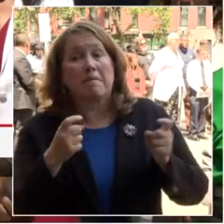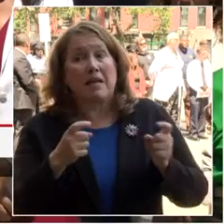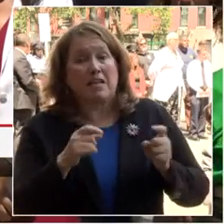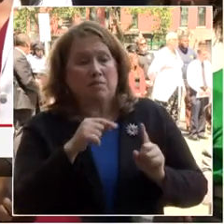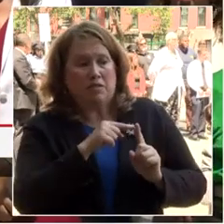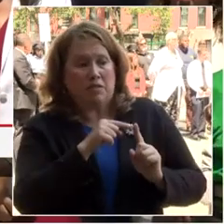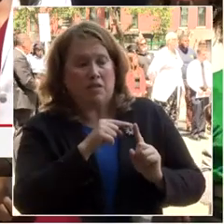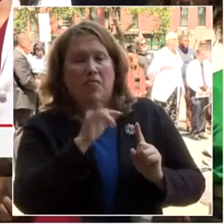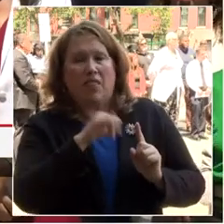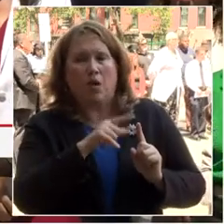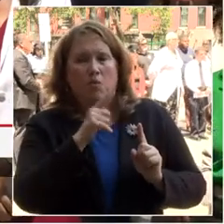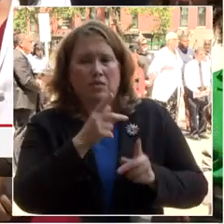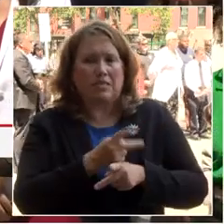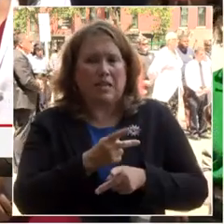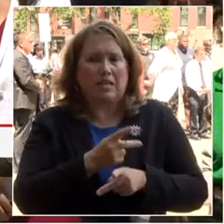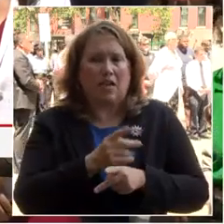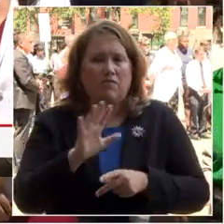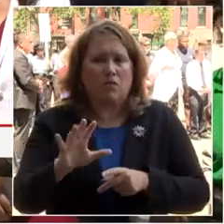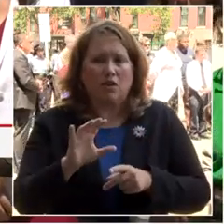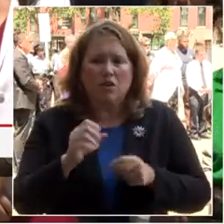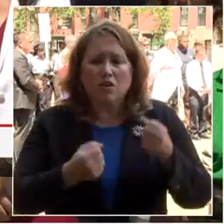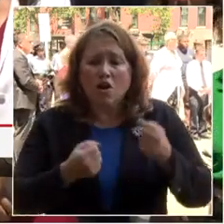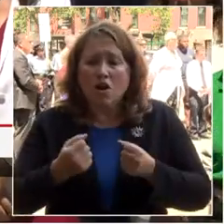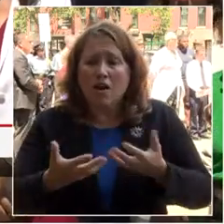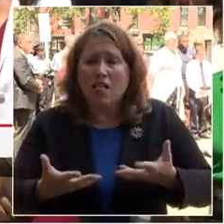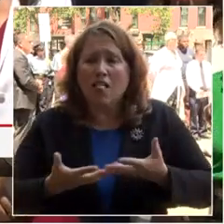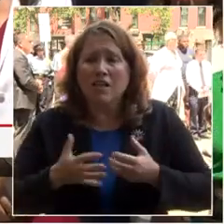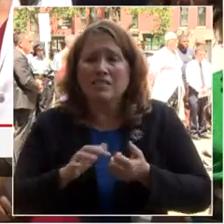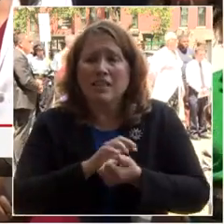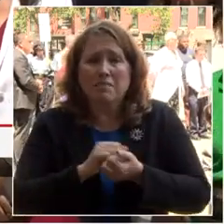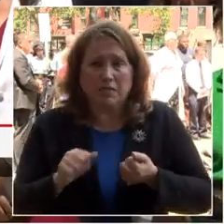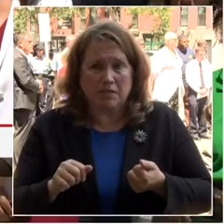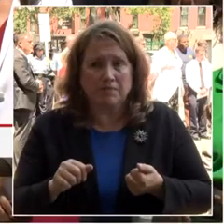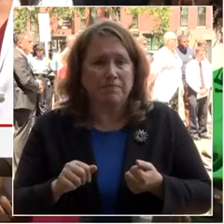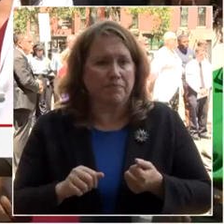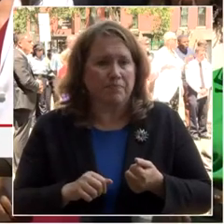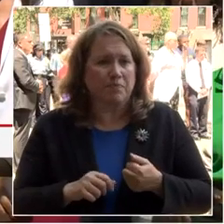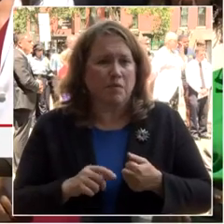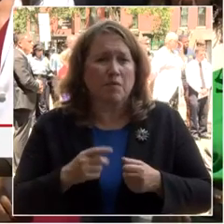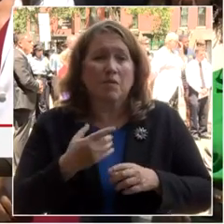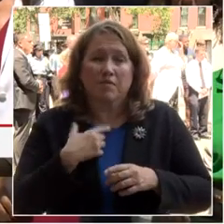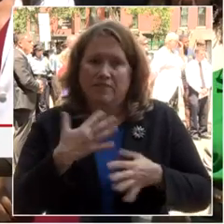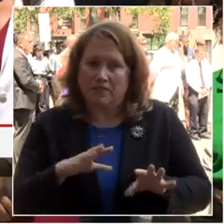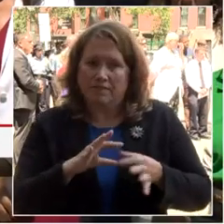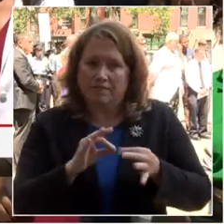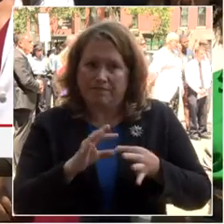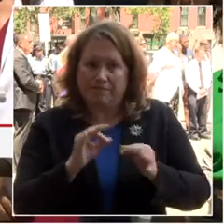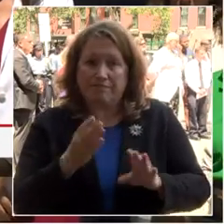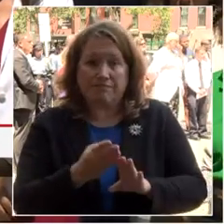that the district is liable for the damage to these cars? I'm saying preliminarily it looks that way.